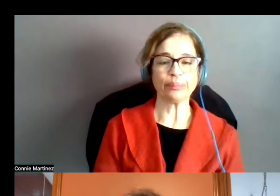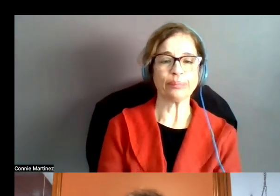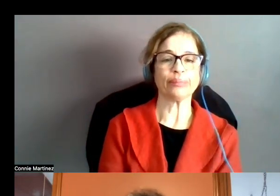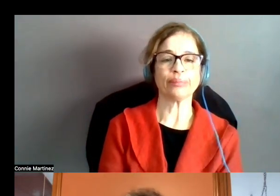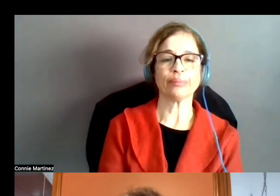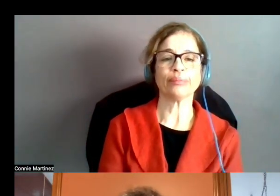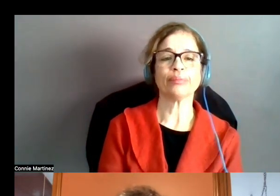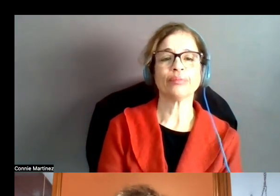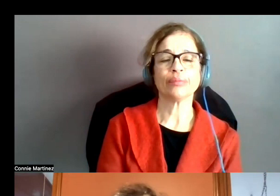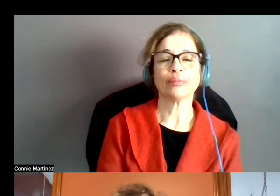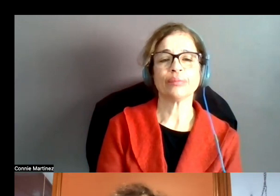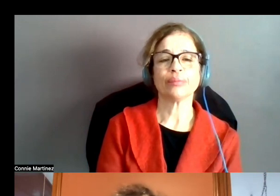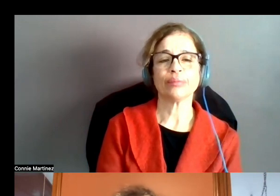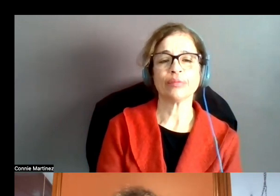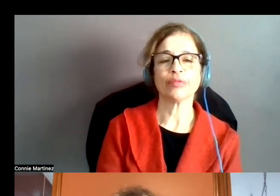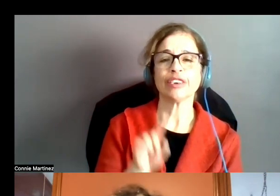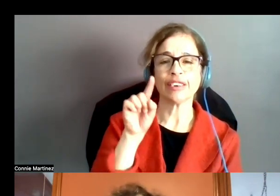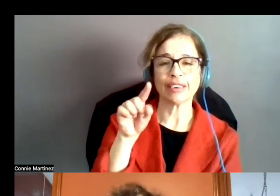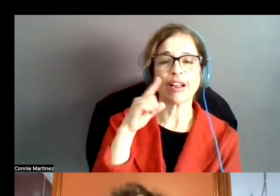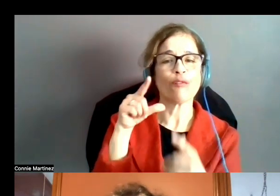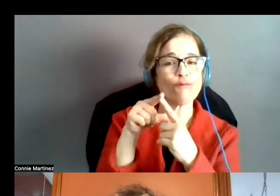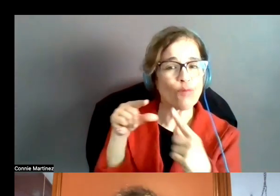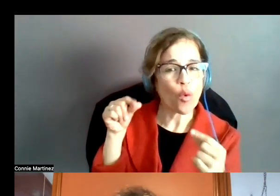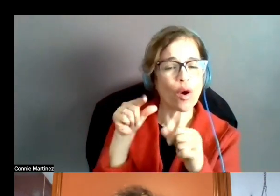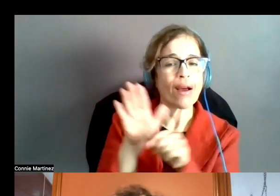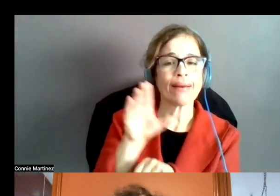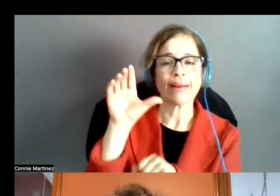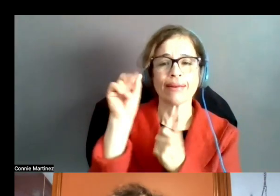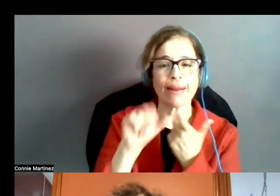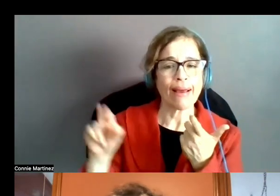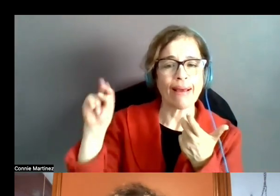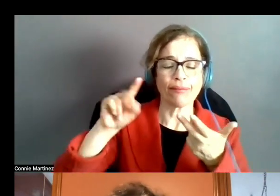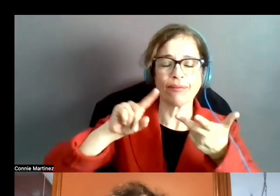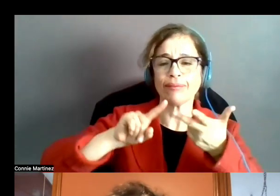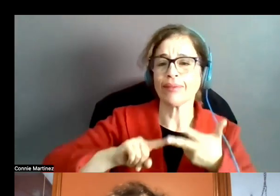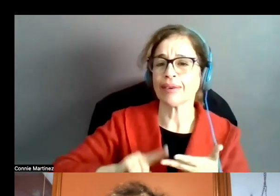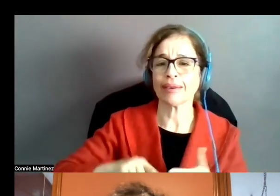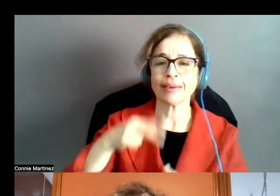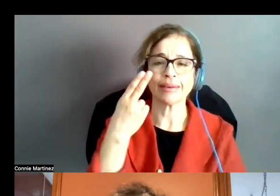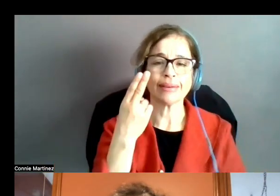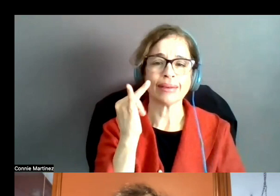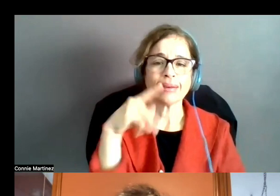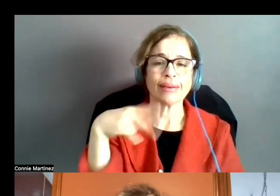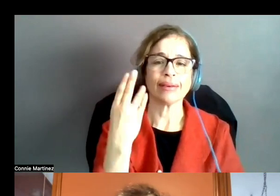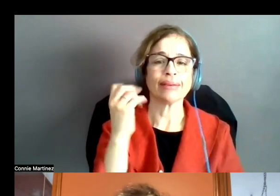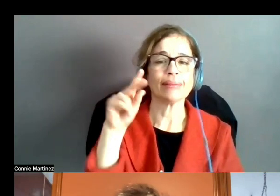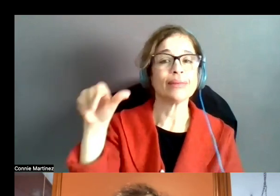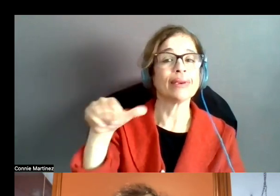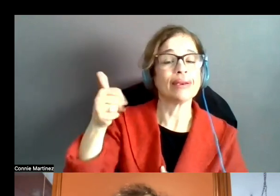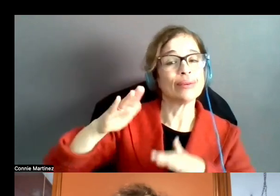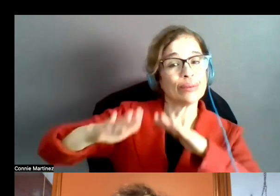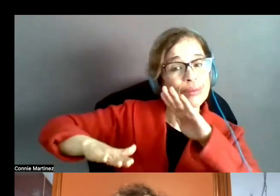let's see. So you pull in Japanese and African and hip hop and other types of drumming